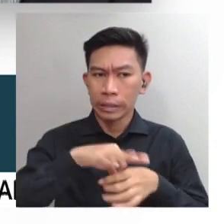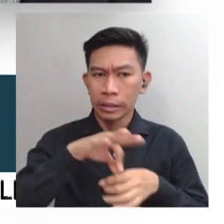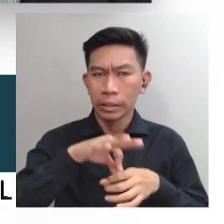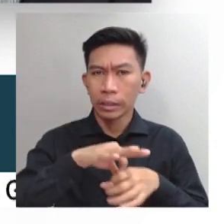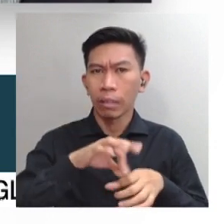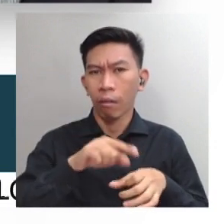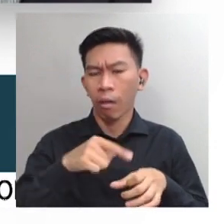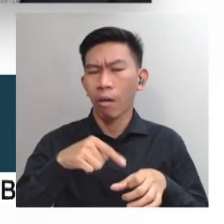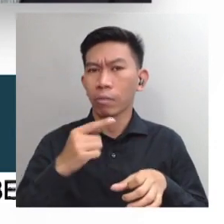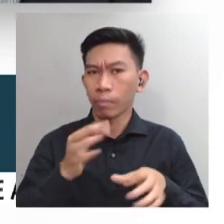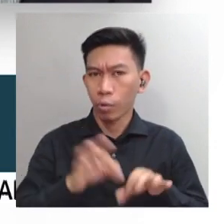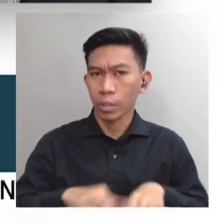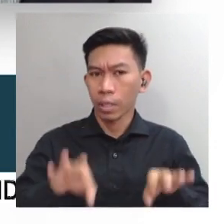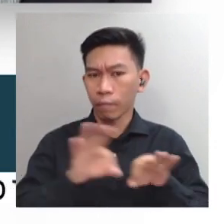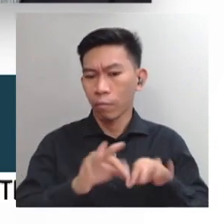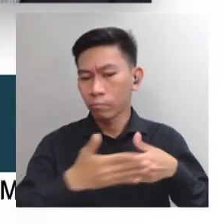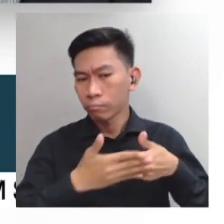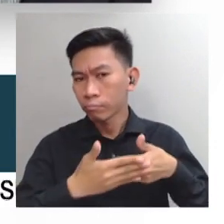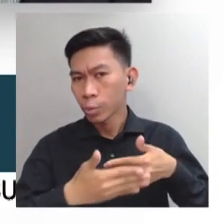hakbang patungo po dito.